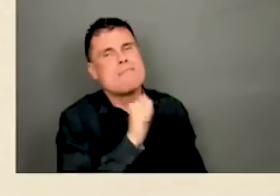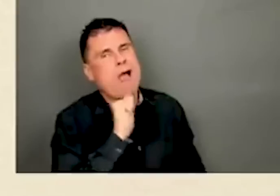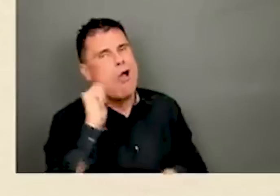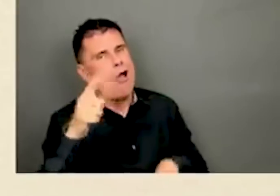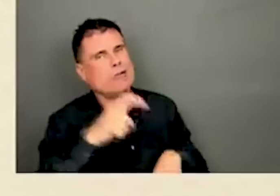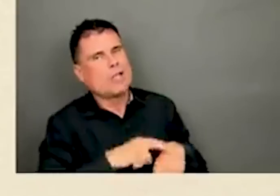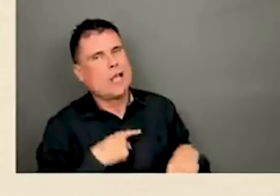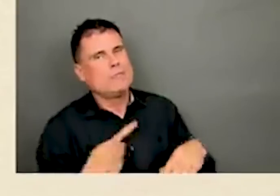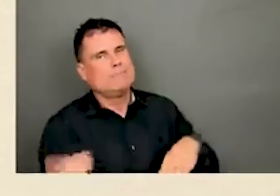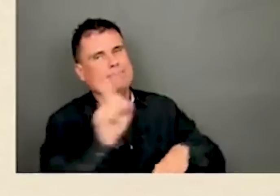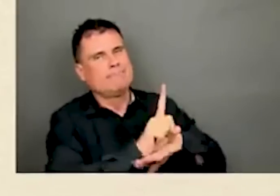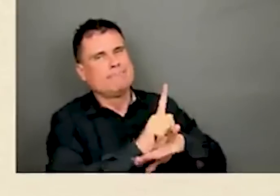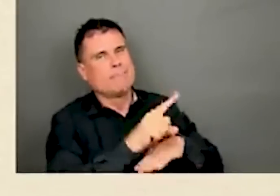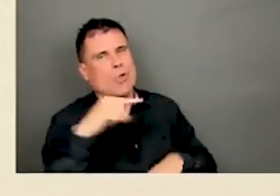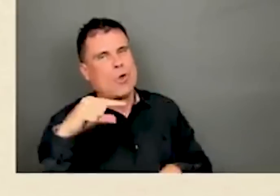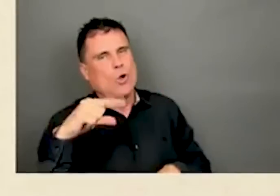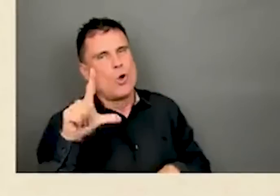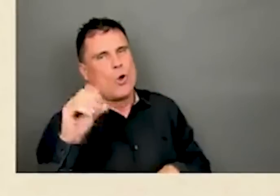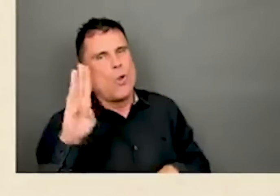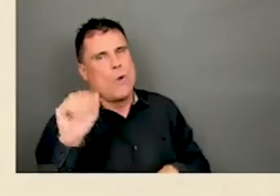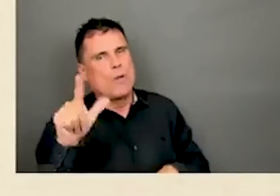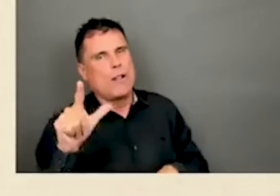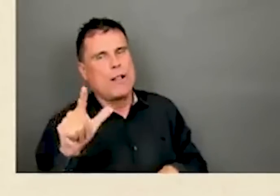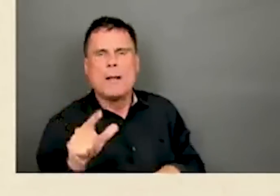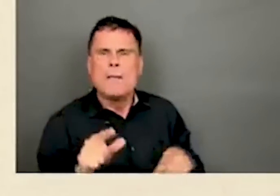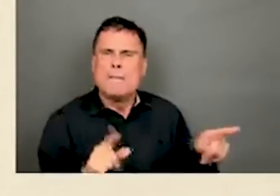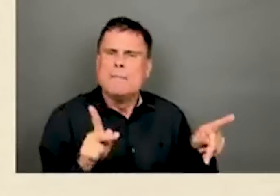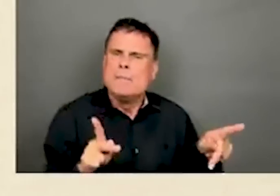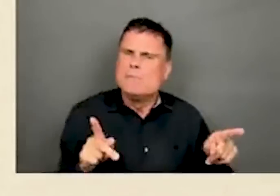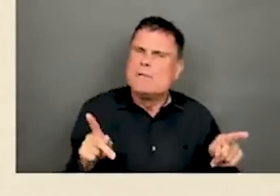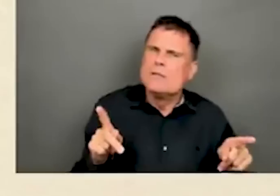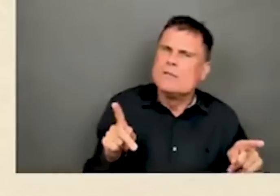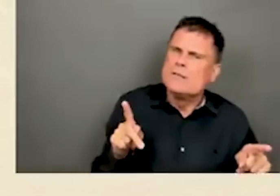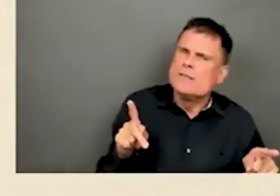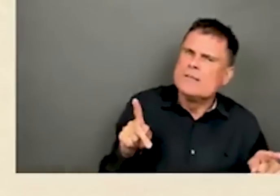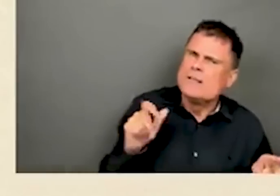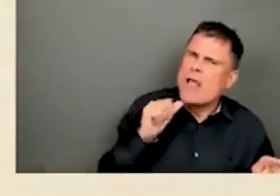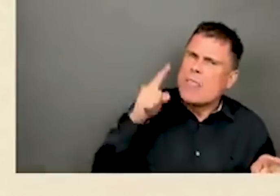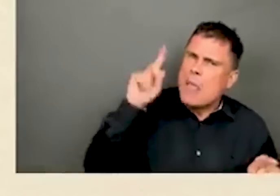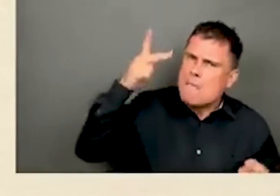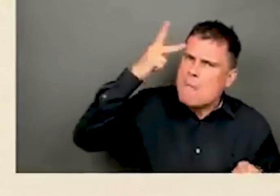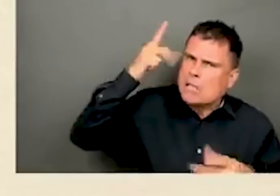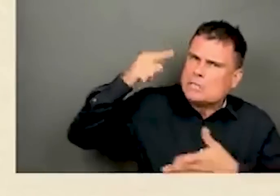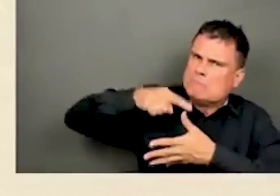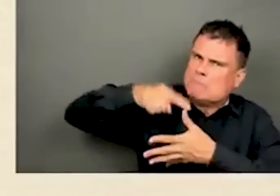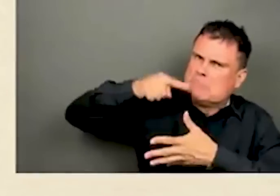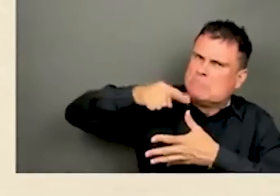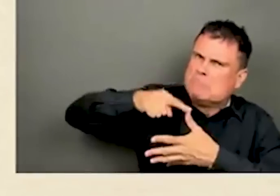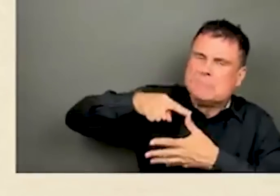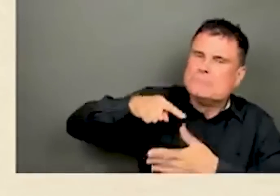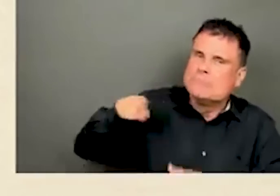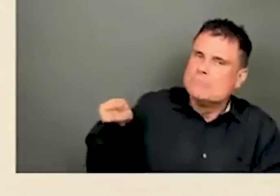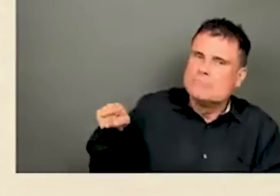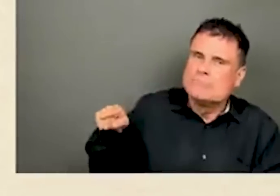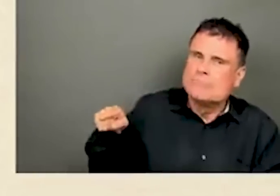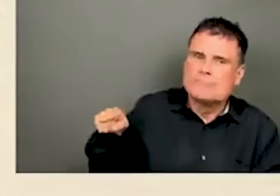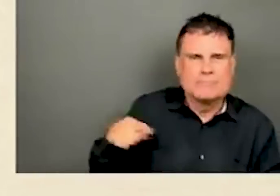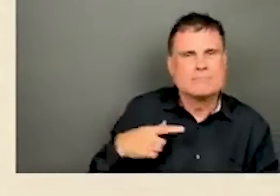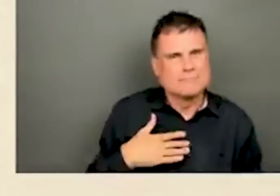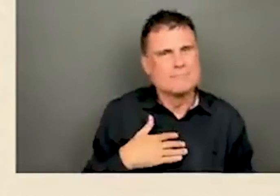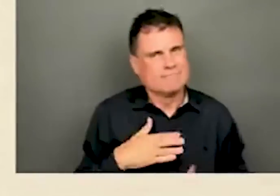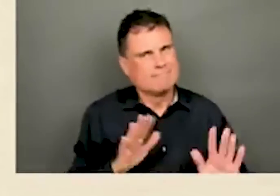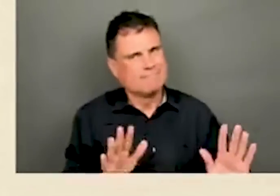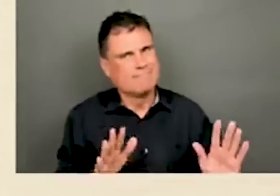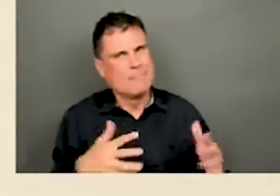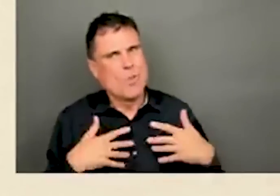that people are people. They're not thinking about politics all the time. And I want to get back to that place where I can just engage with people. I love